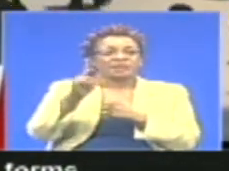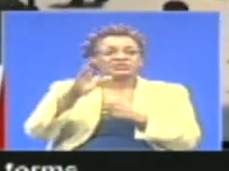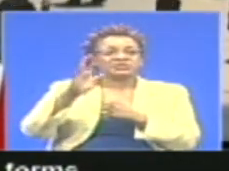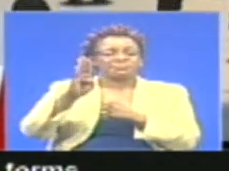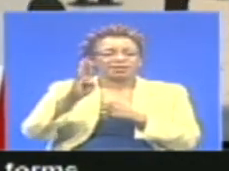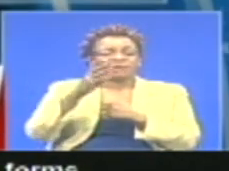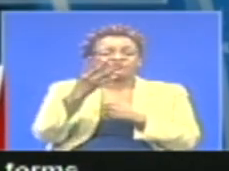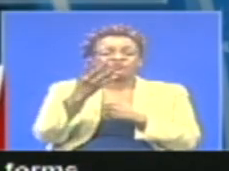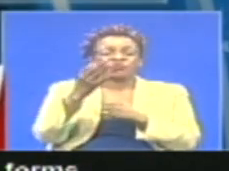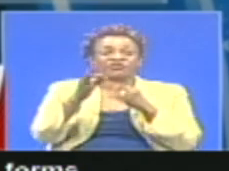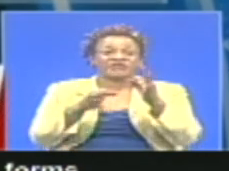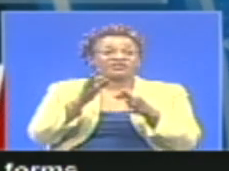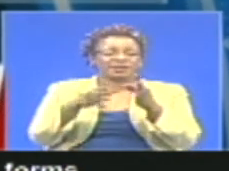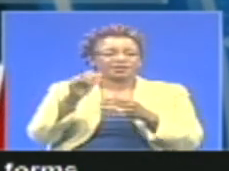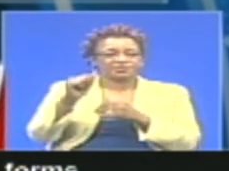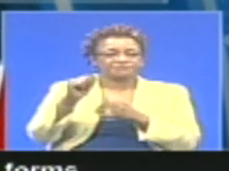KCB-433A,